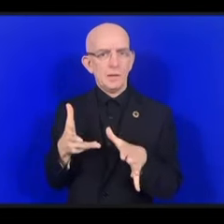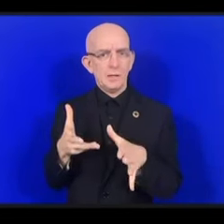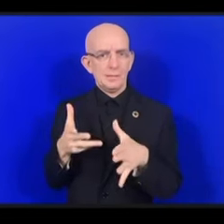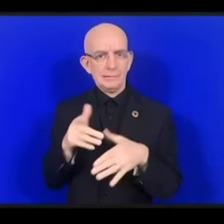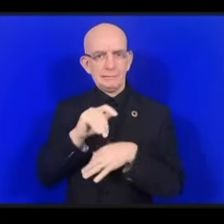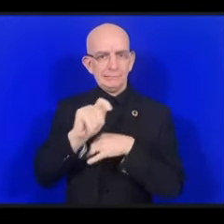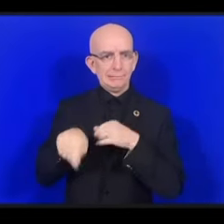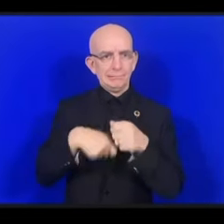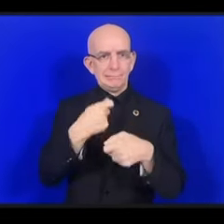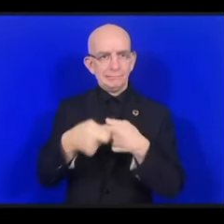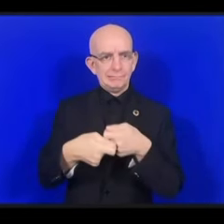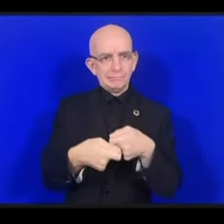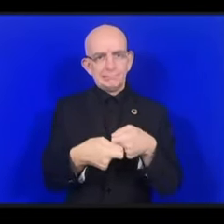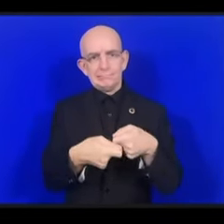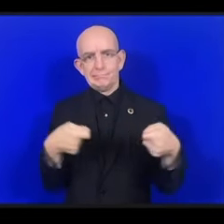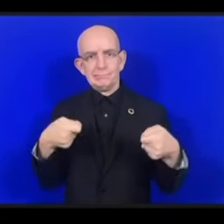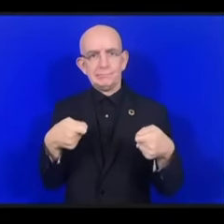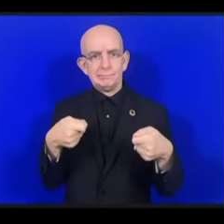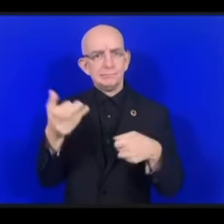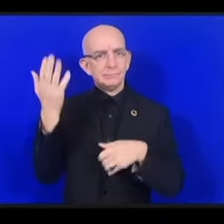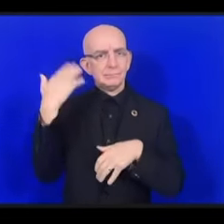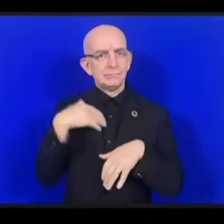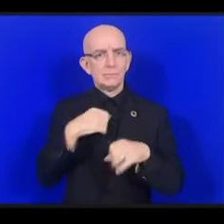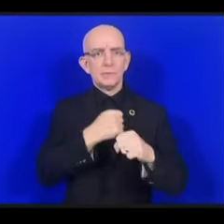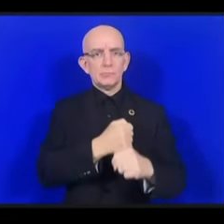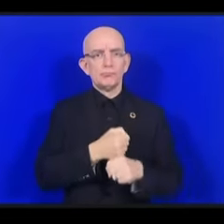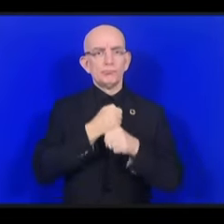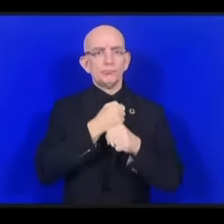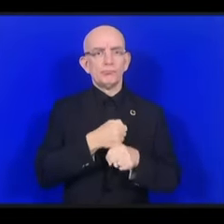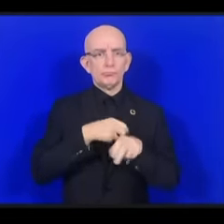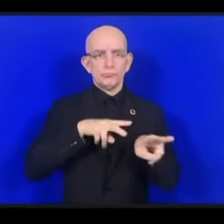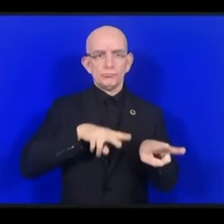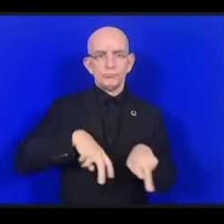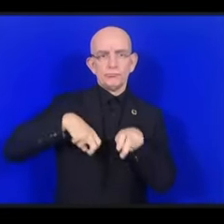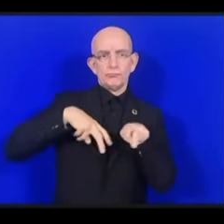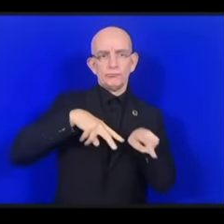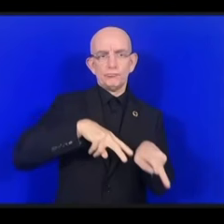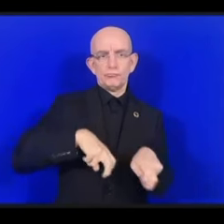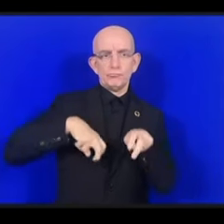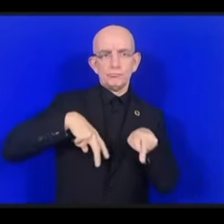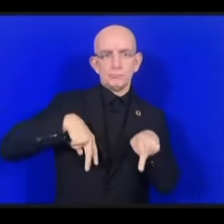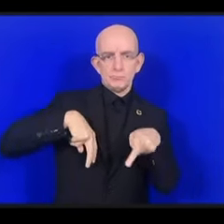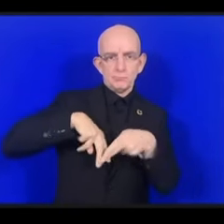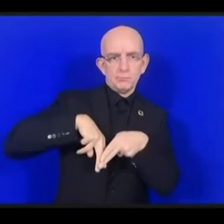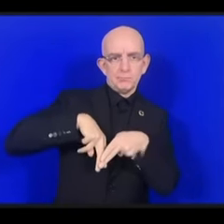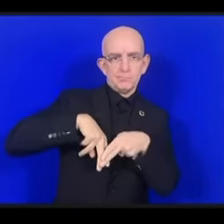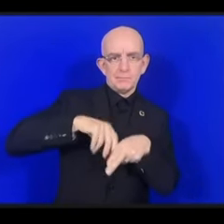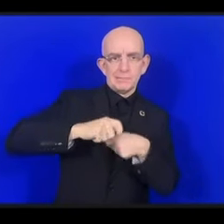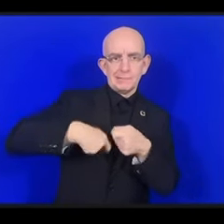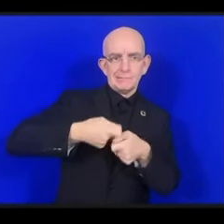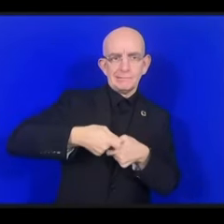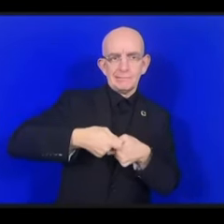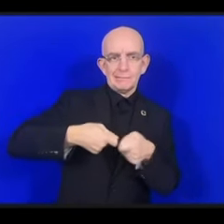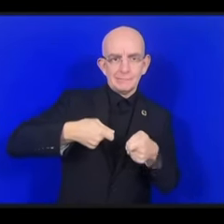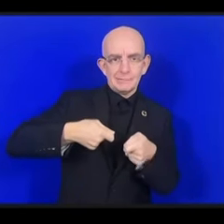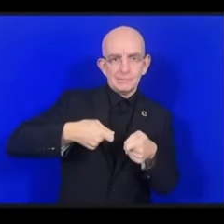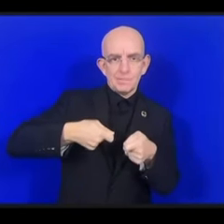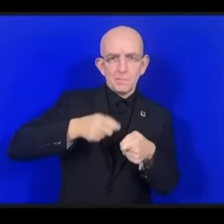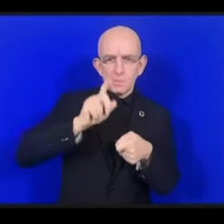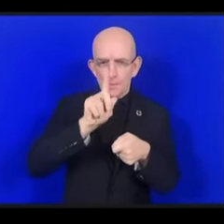But it had come to have a positive connotation as a bond that firmly connects